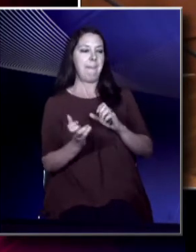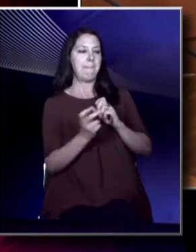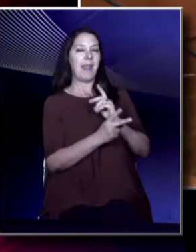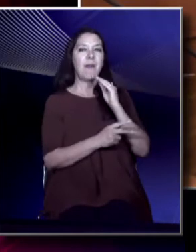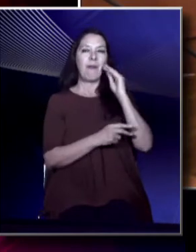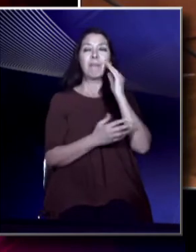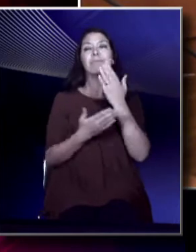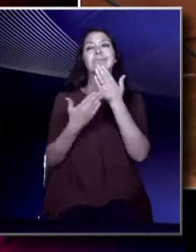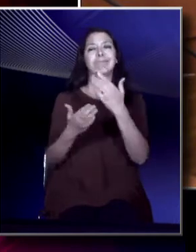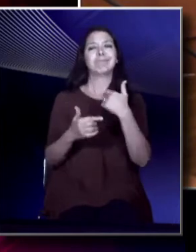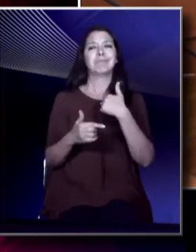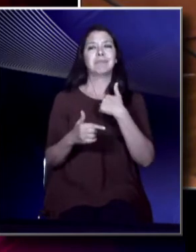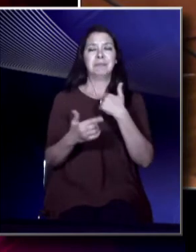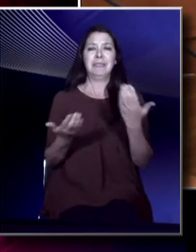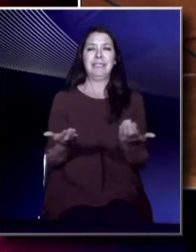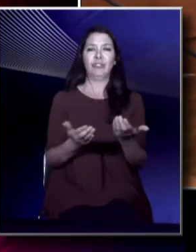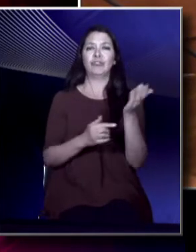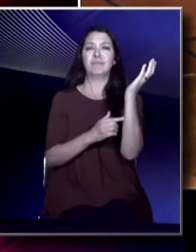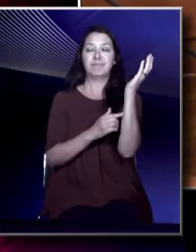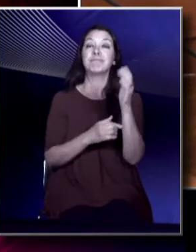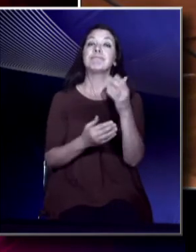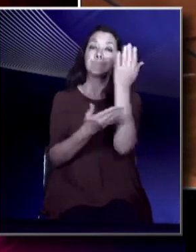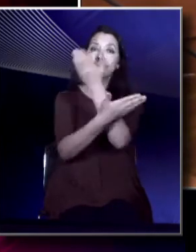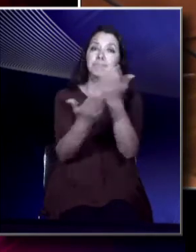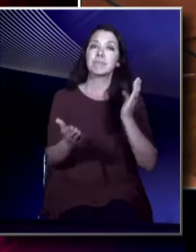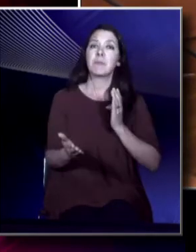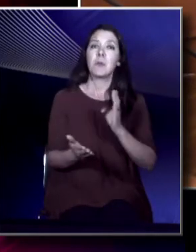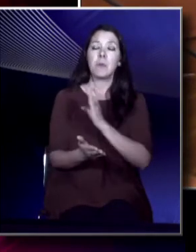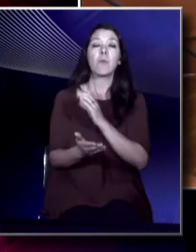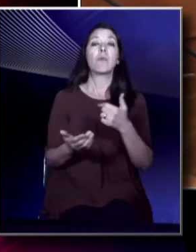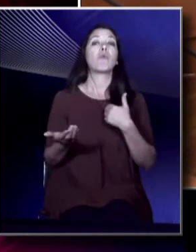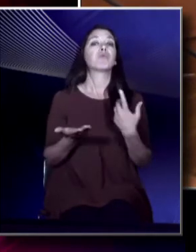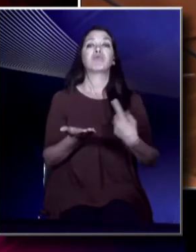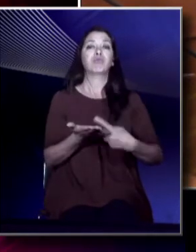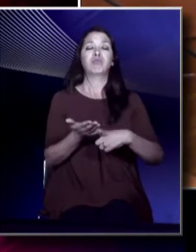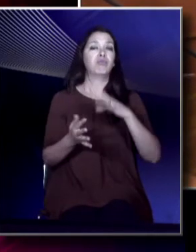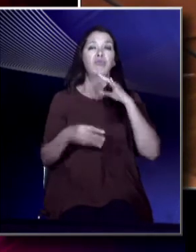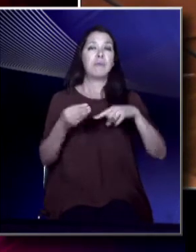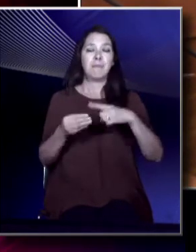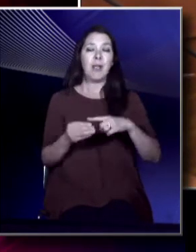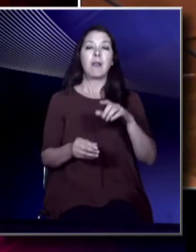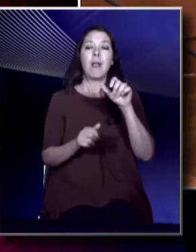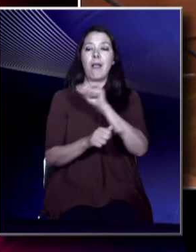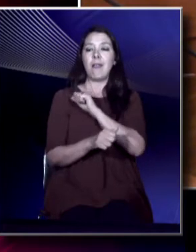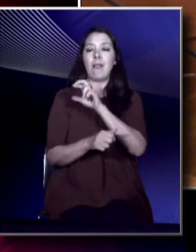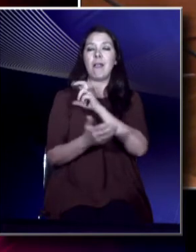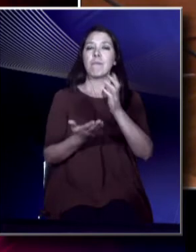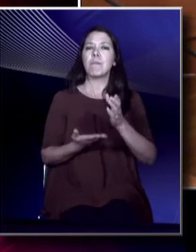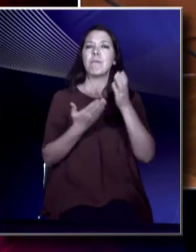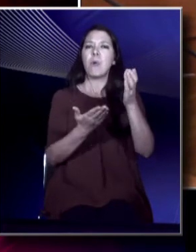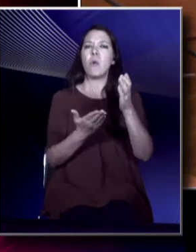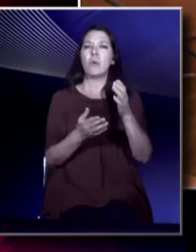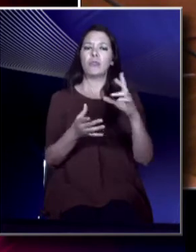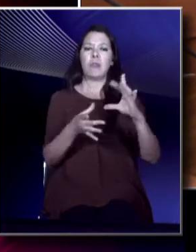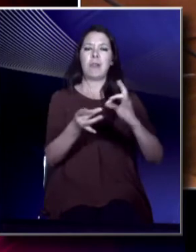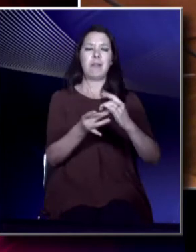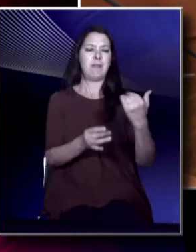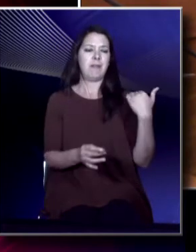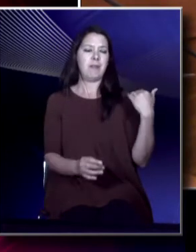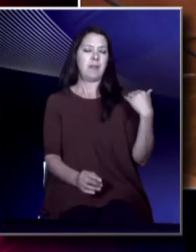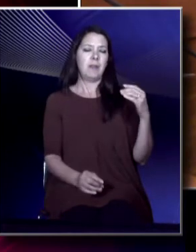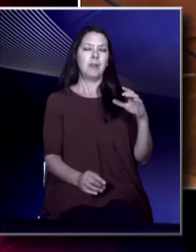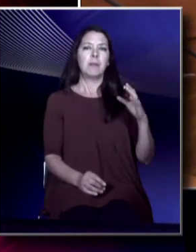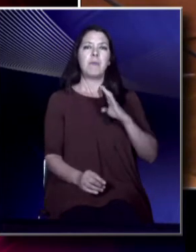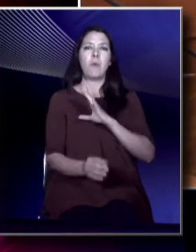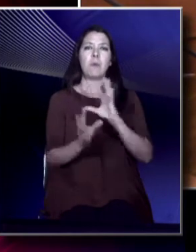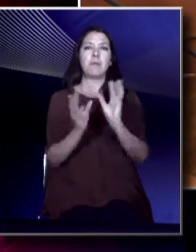Board members of ASDB, good evening. I'm here to speak about Annette Reitman's proposal at the last board meeting that she was given unilateral